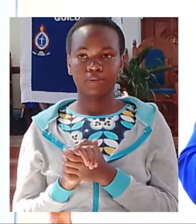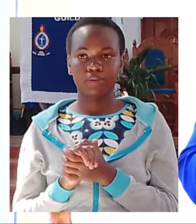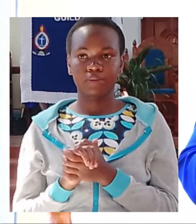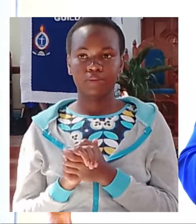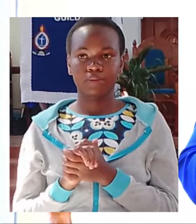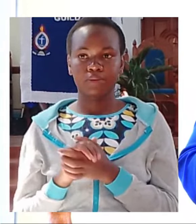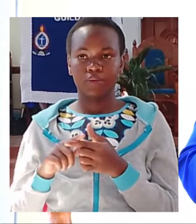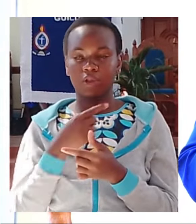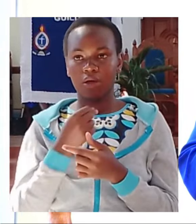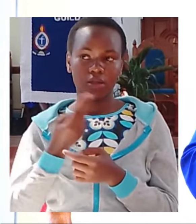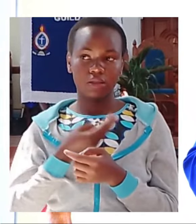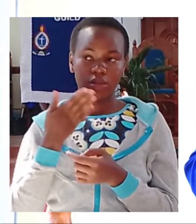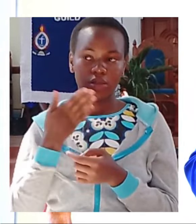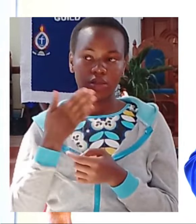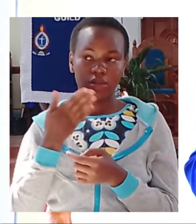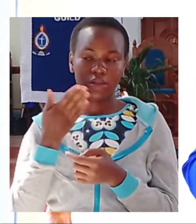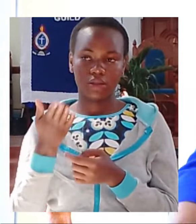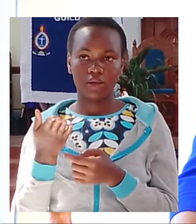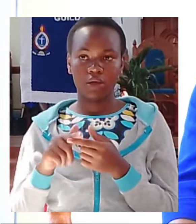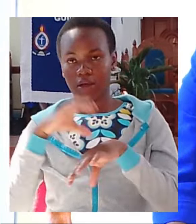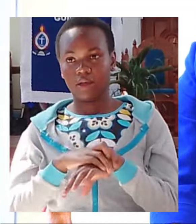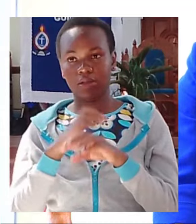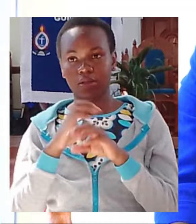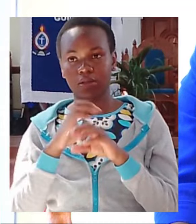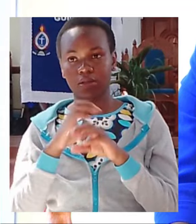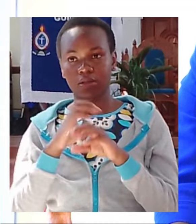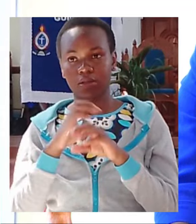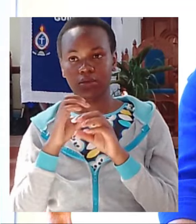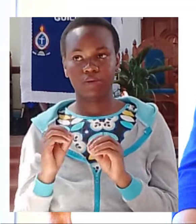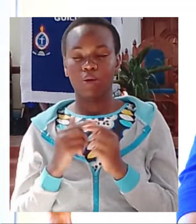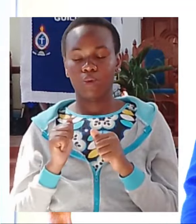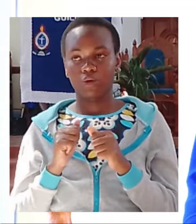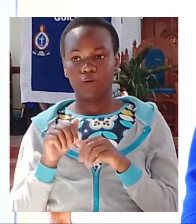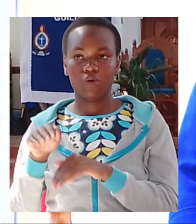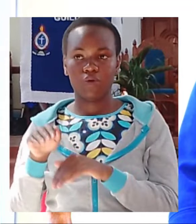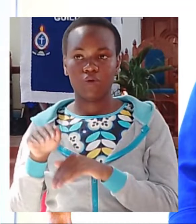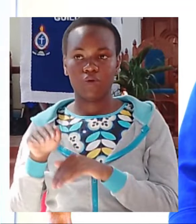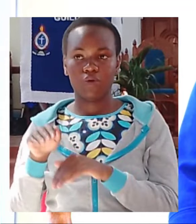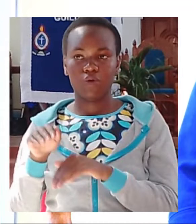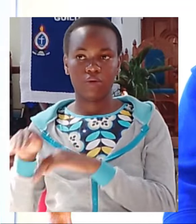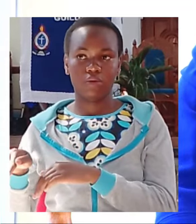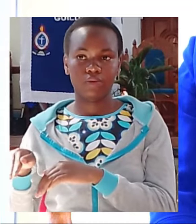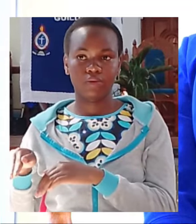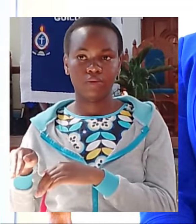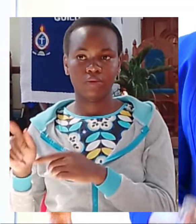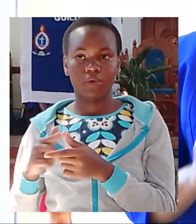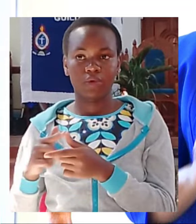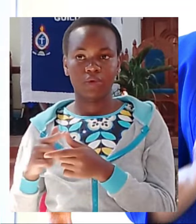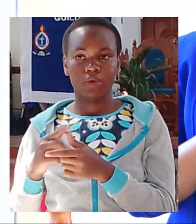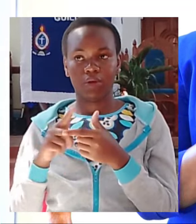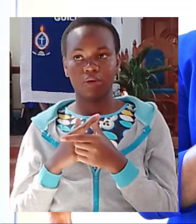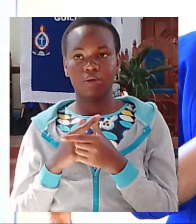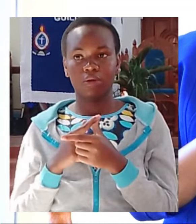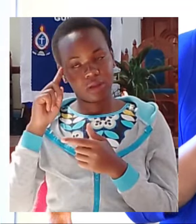Lakini kama sisi sote hatuwezi tukapata kile ambacho tunaweza tukafuata, then we need to